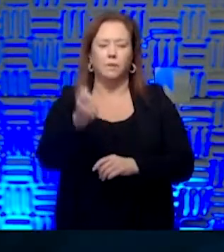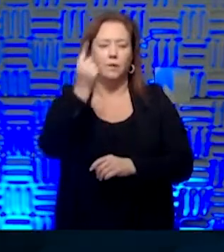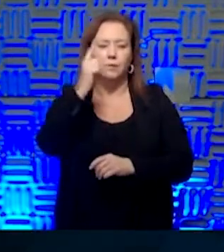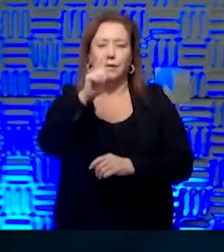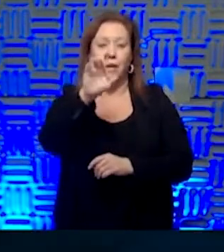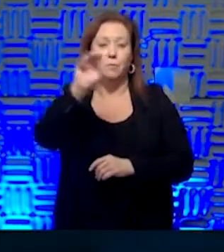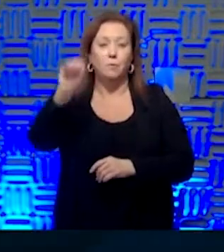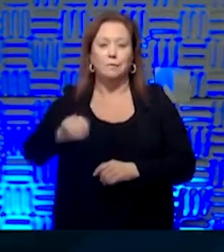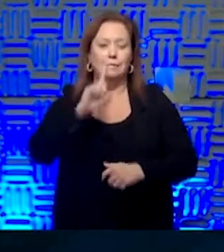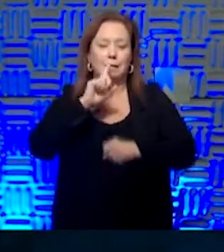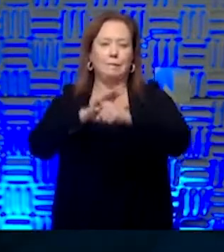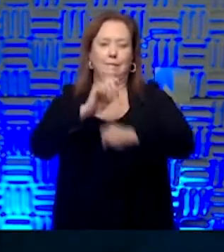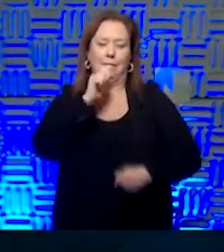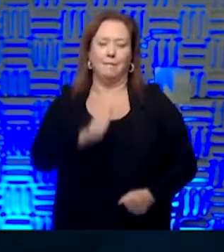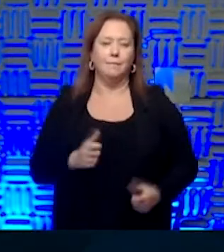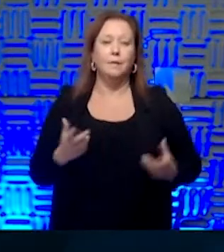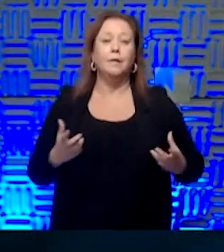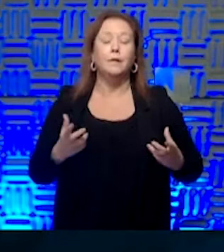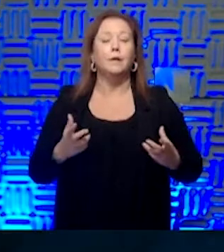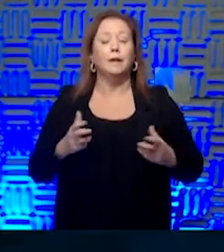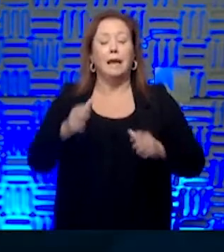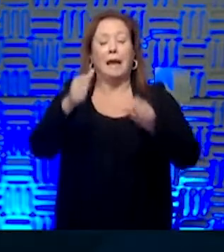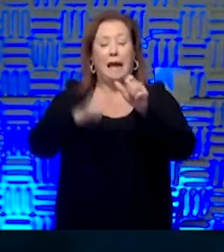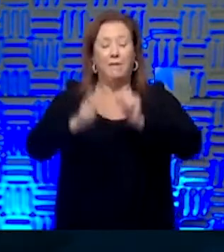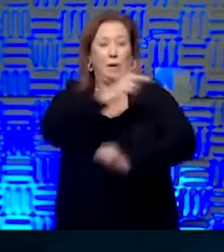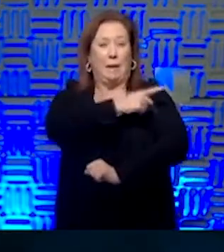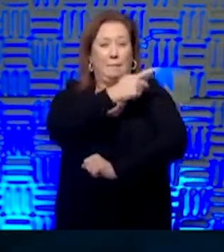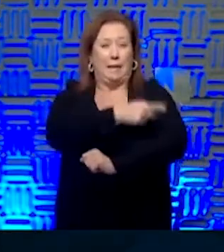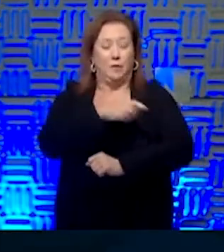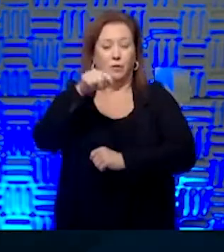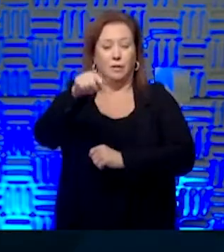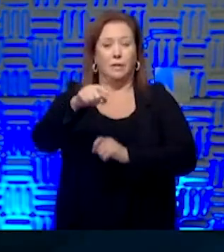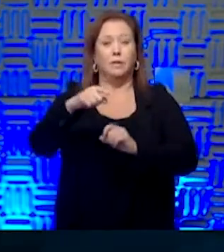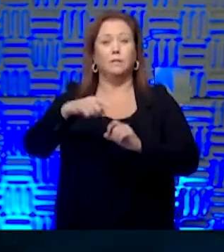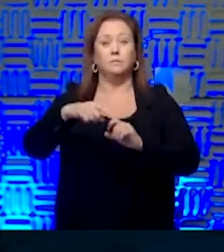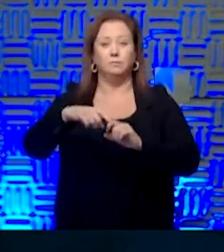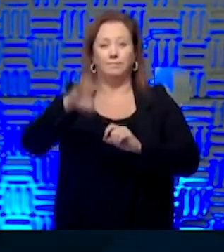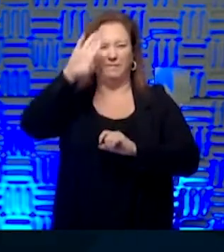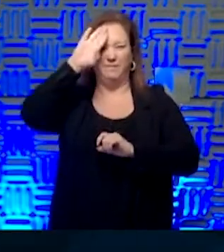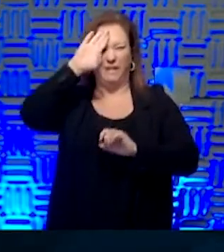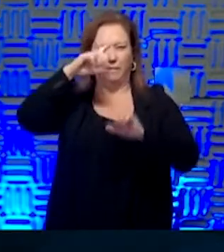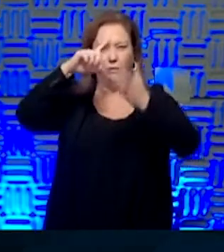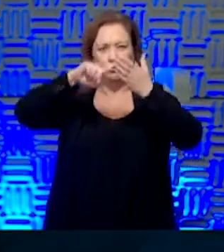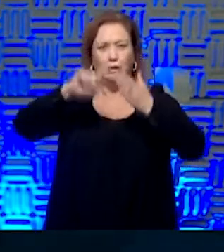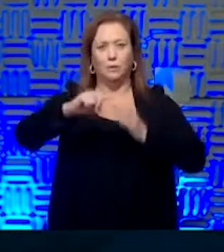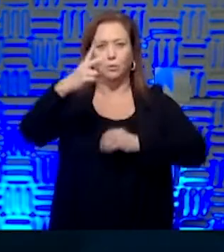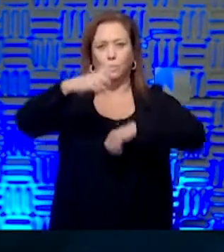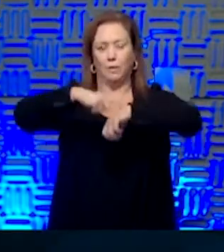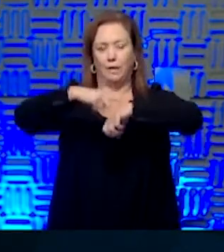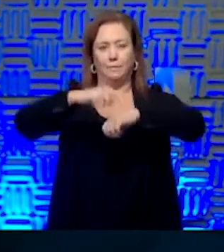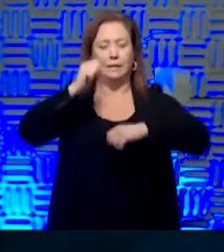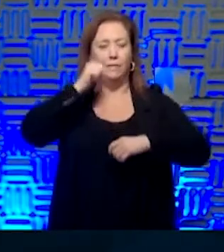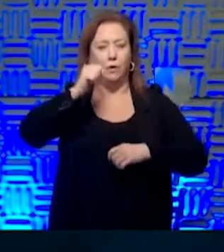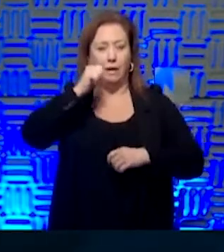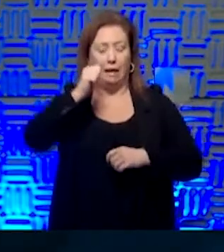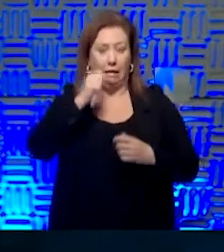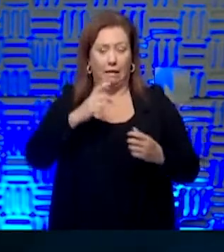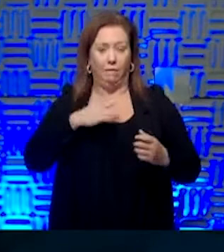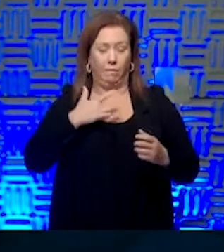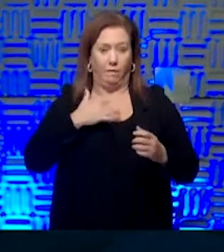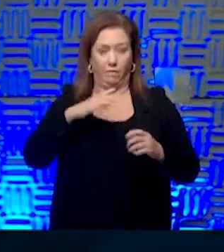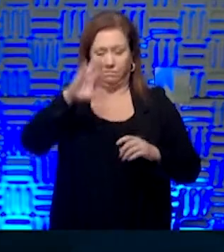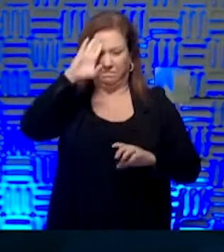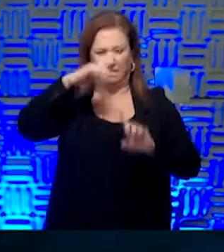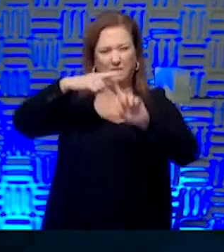anything. That said, every patient who's in our facility is having their fever checked twice a day and immediately placing precautions if there's any evidence of